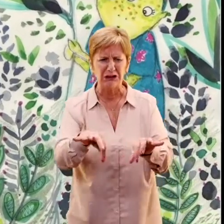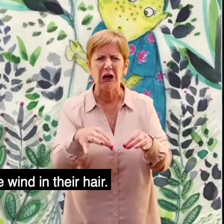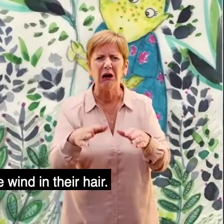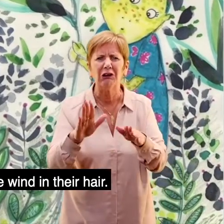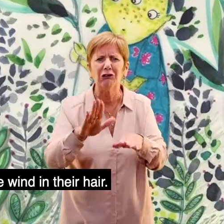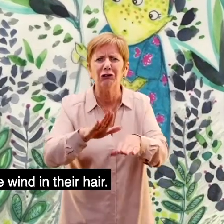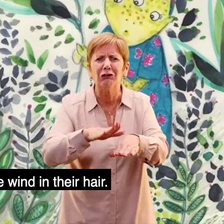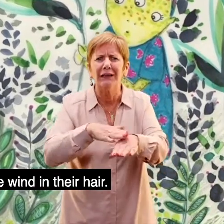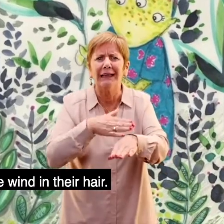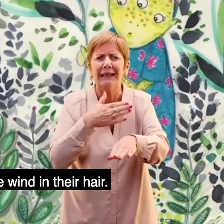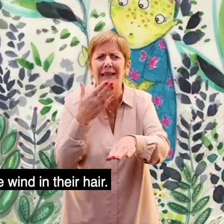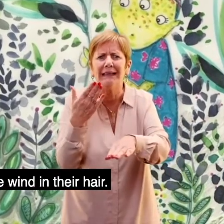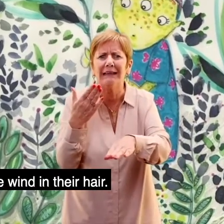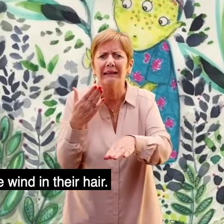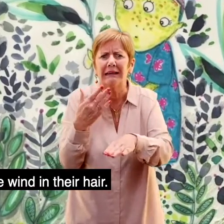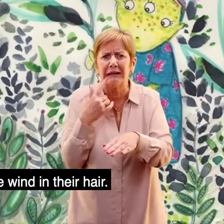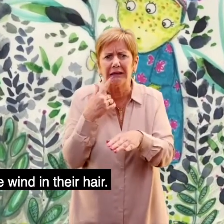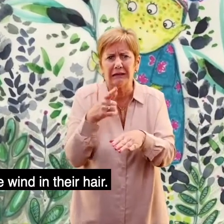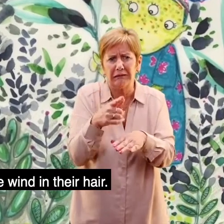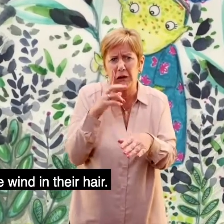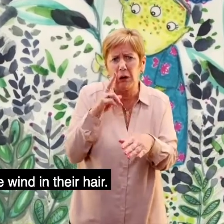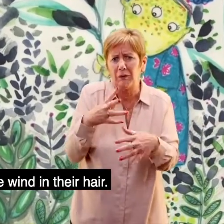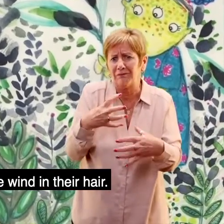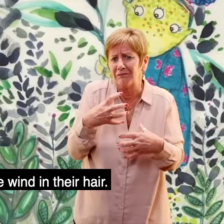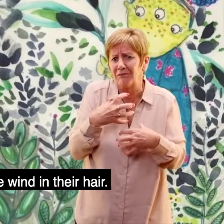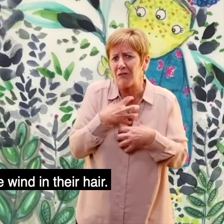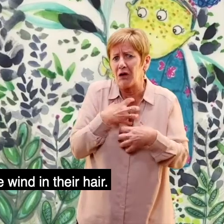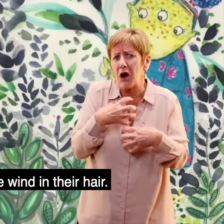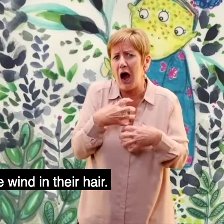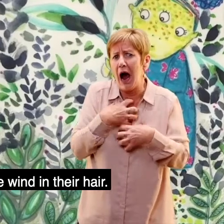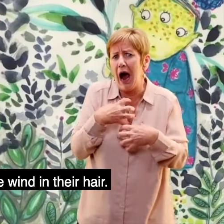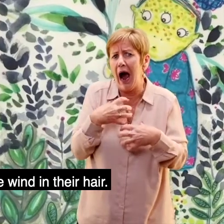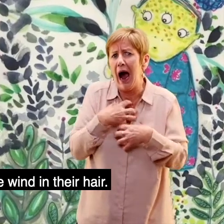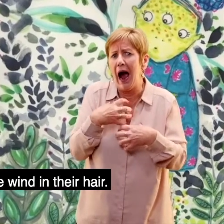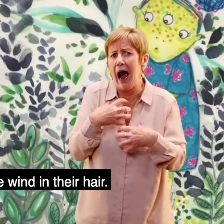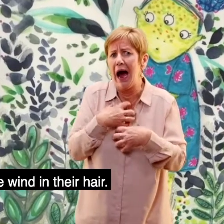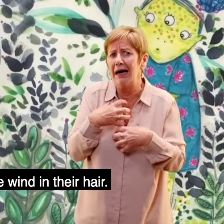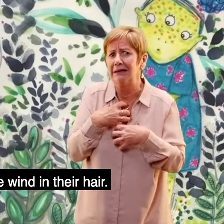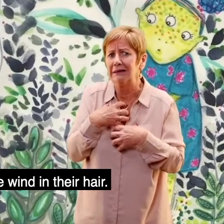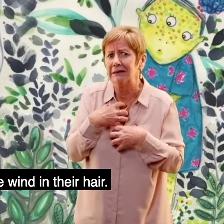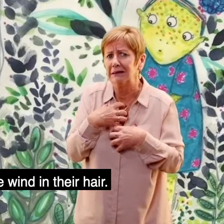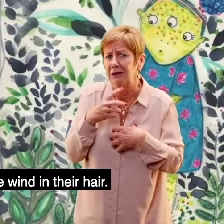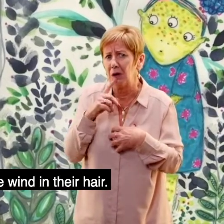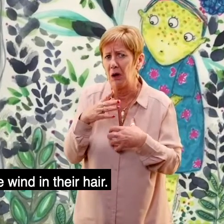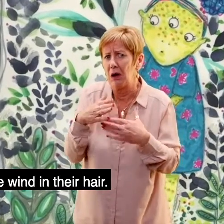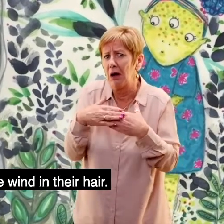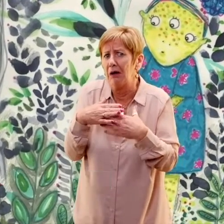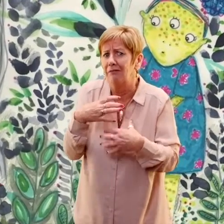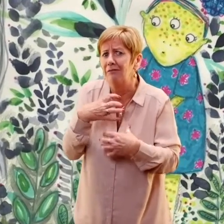So they both stood like statues with the wind in their hair.